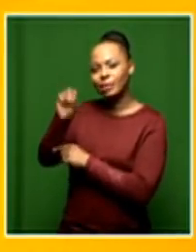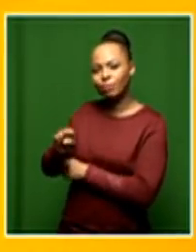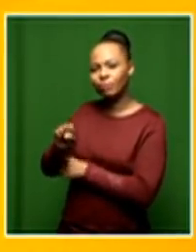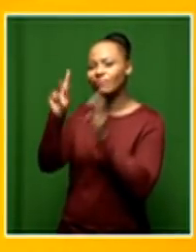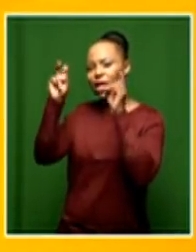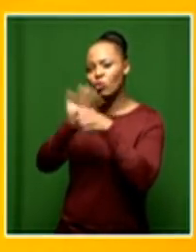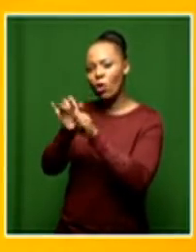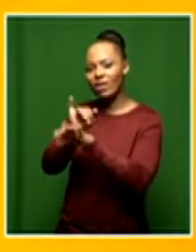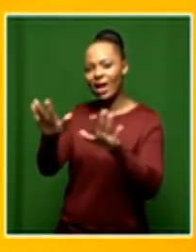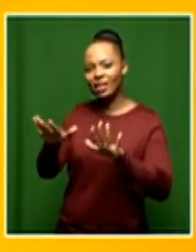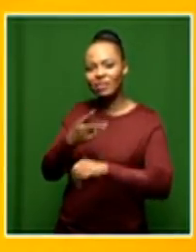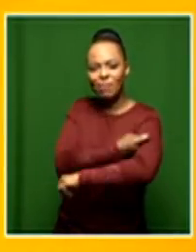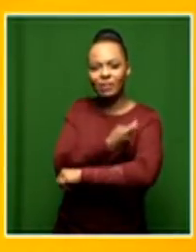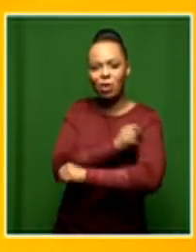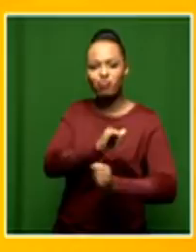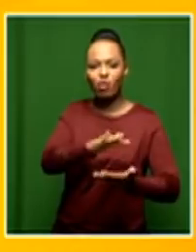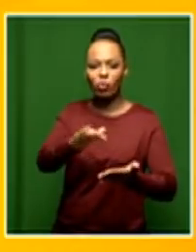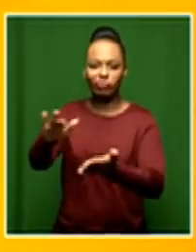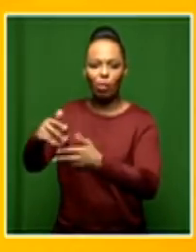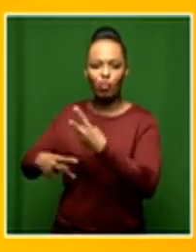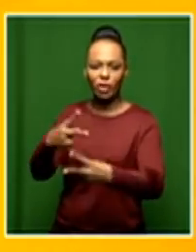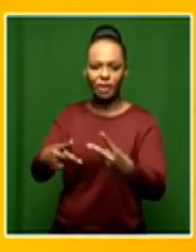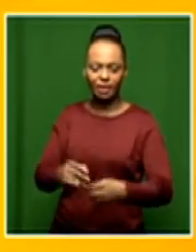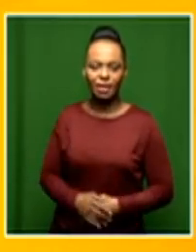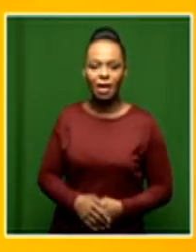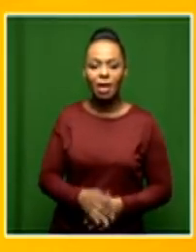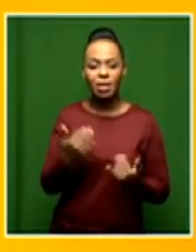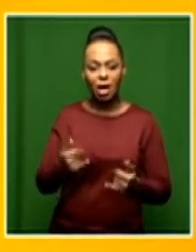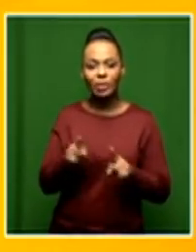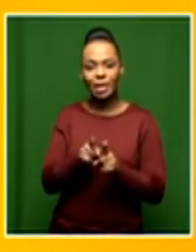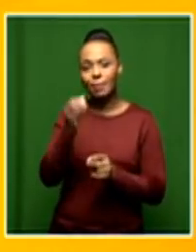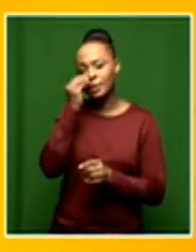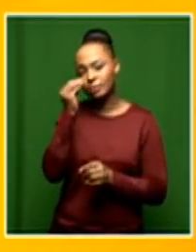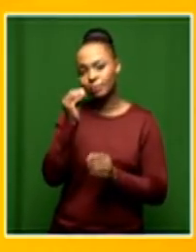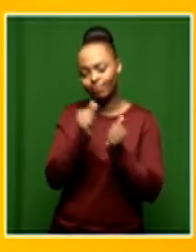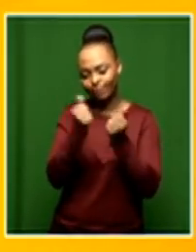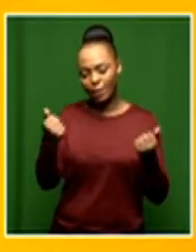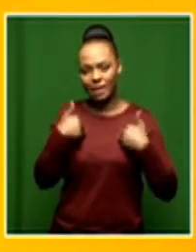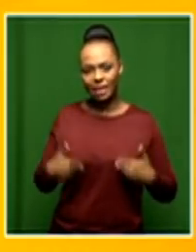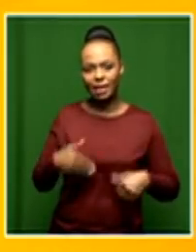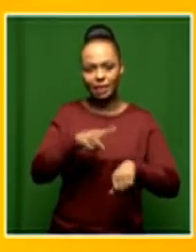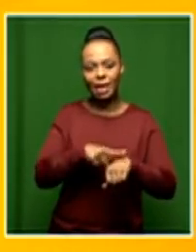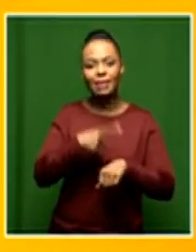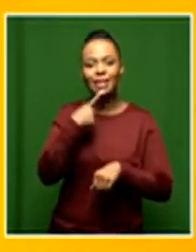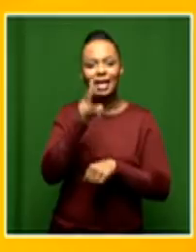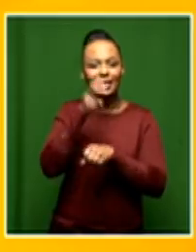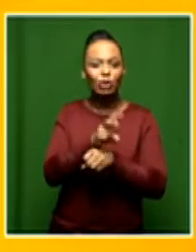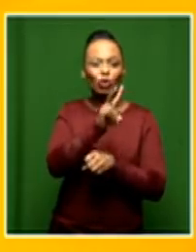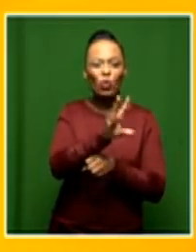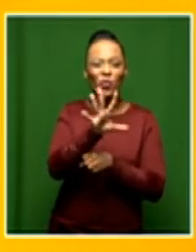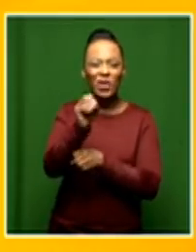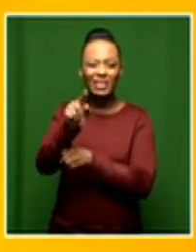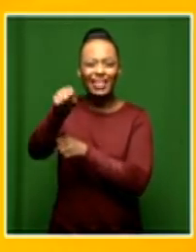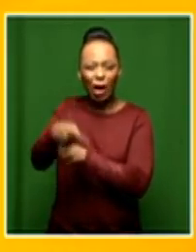COVID-19 vaccination process. I mean, reports coming out, I'm reading here in the Sunday Times, basically saying that we need about